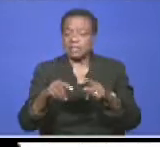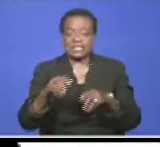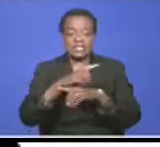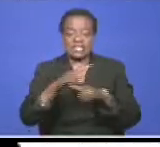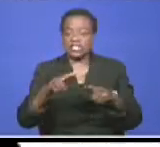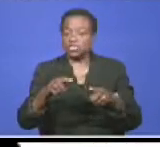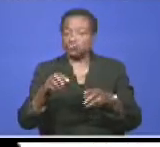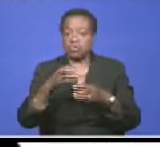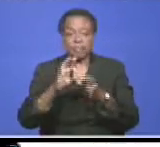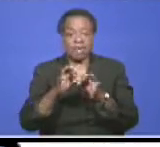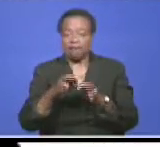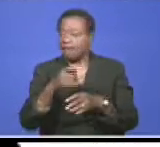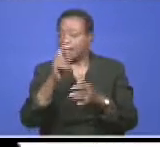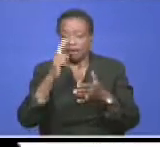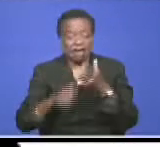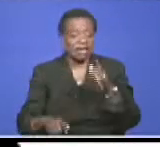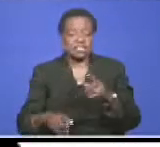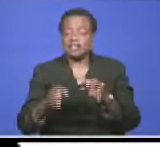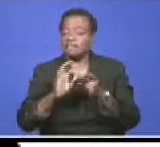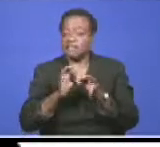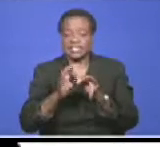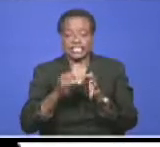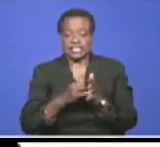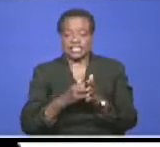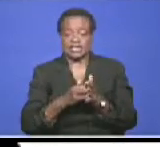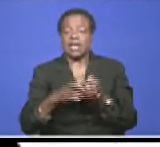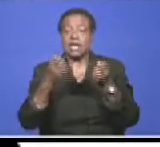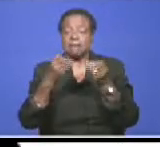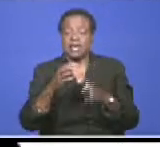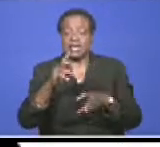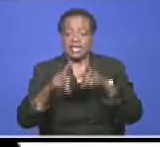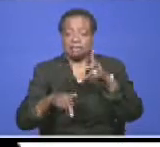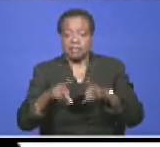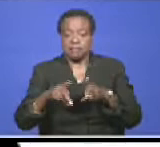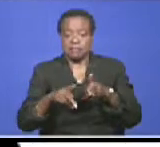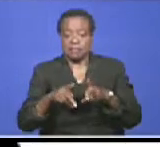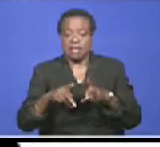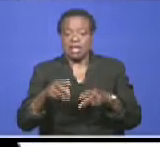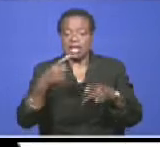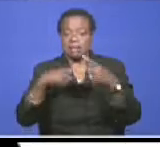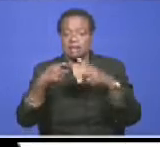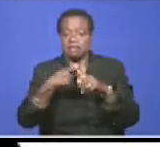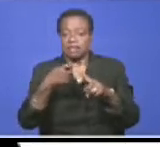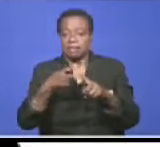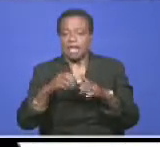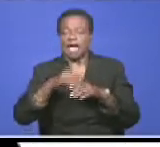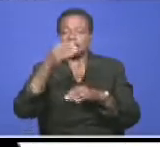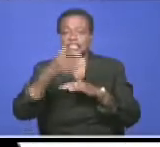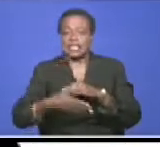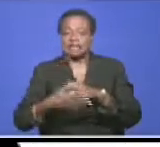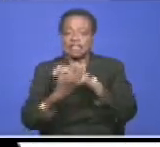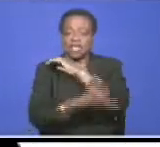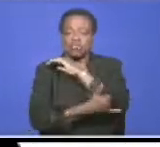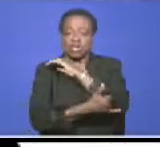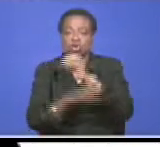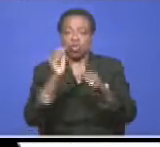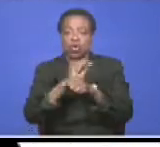people flying in from outside of the country, working out of people's homes, working out of